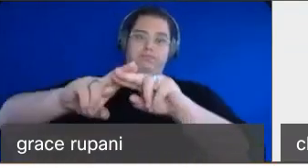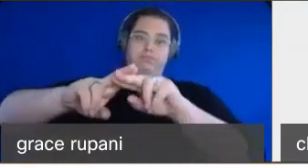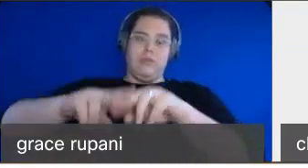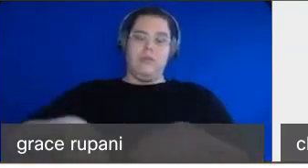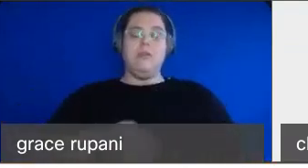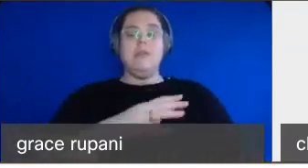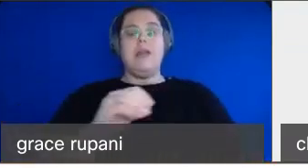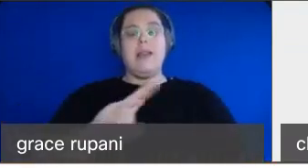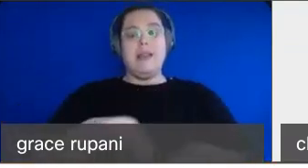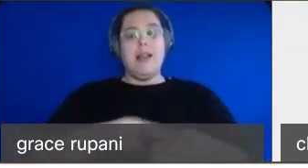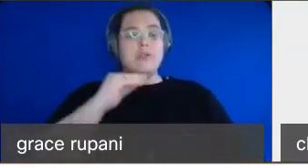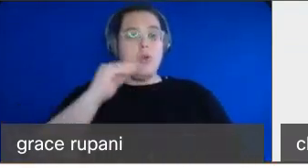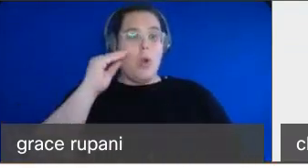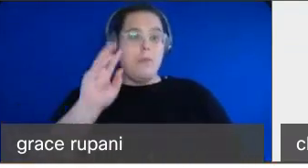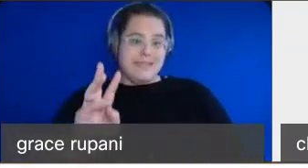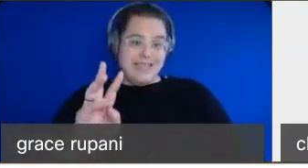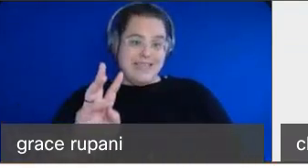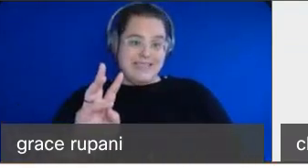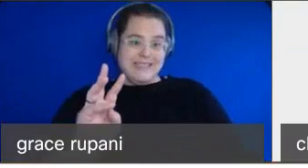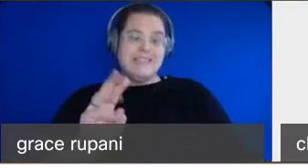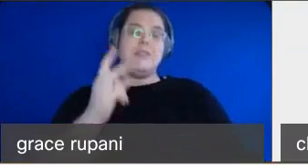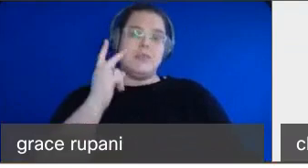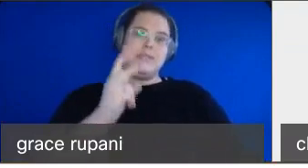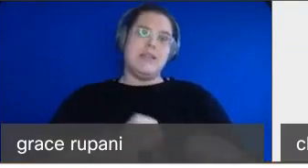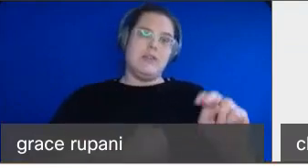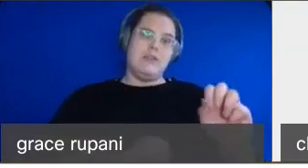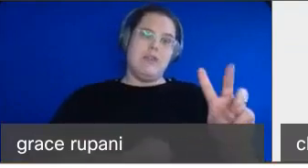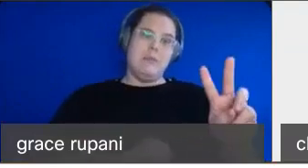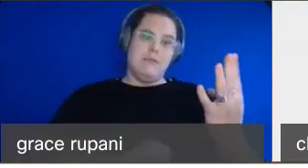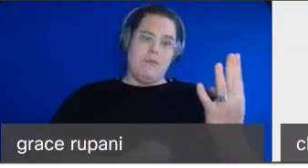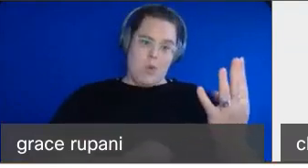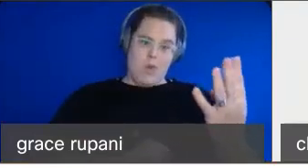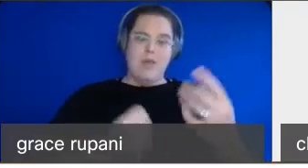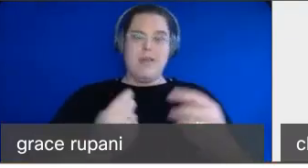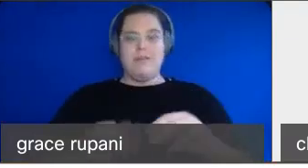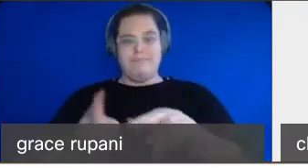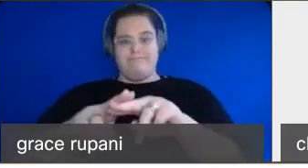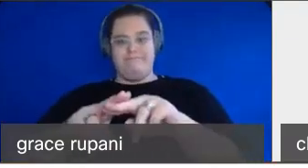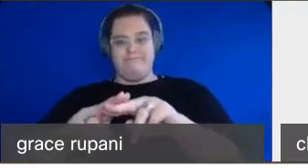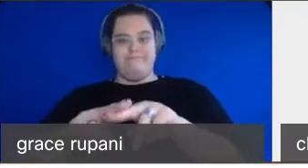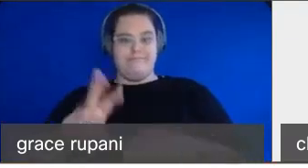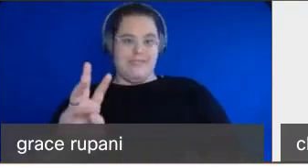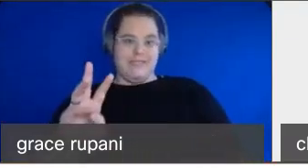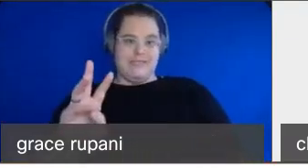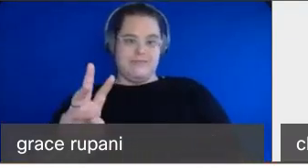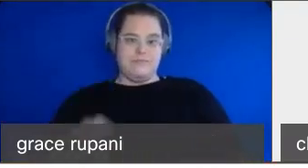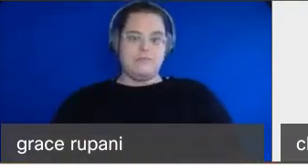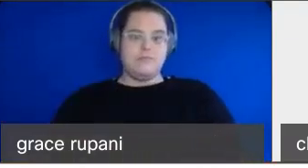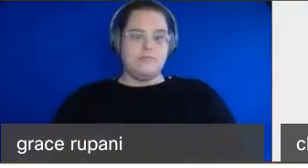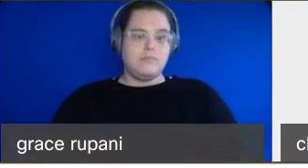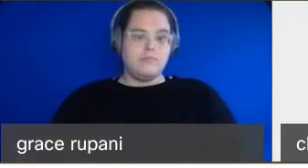also a bump up, as you can see from prior months. The only month that had that many people in natural